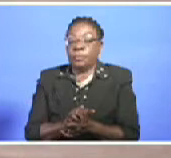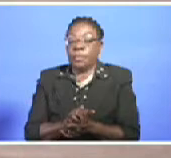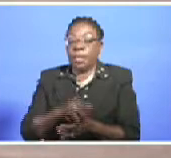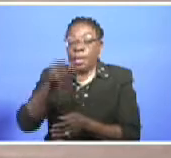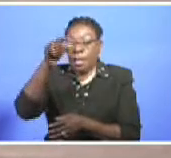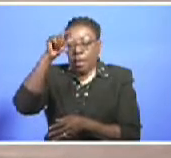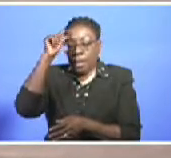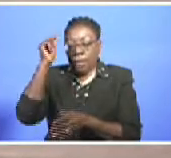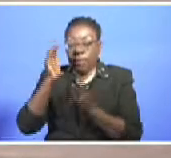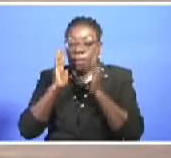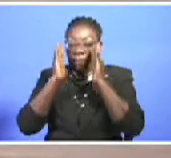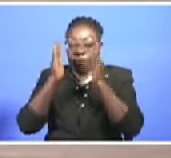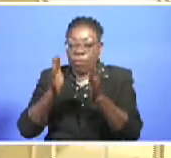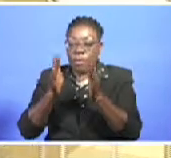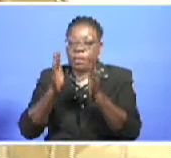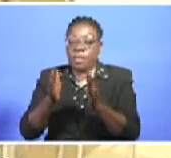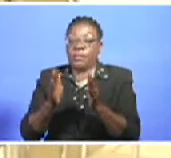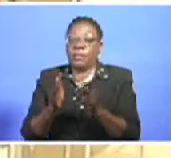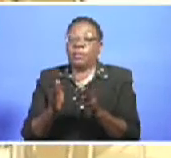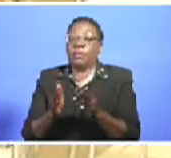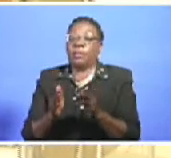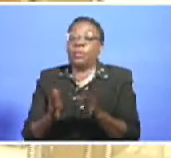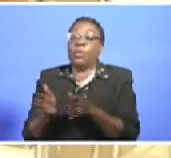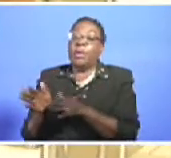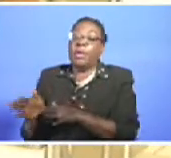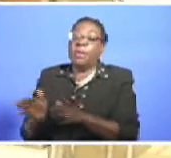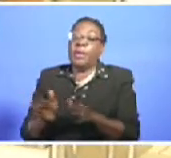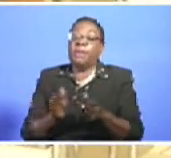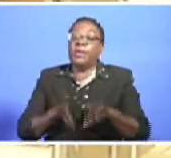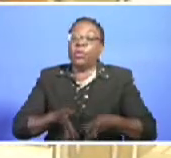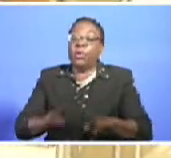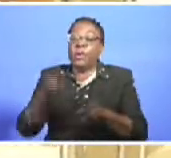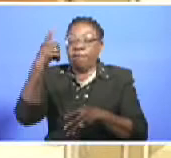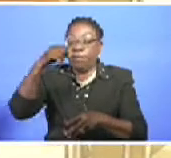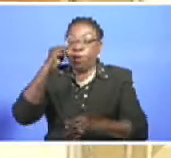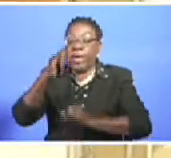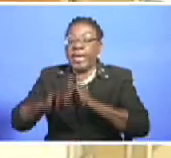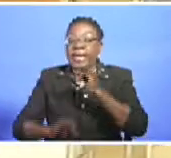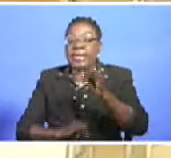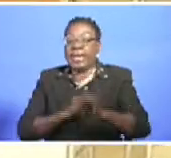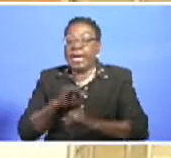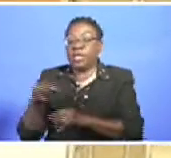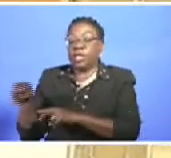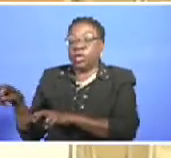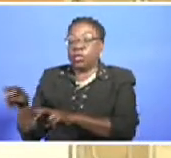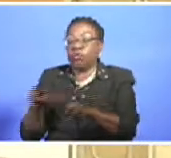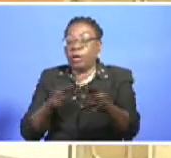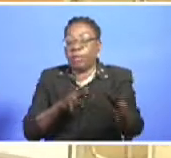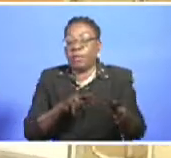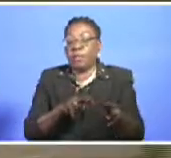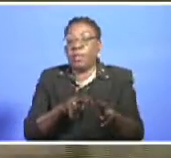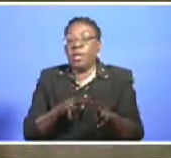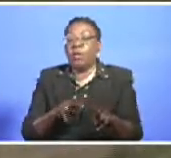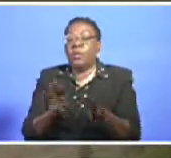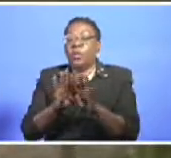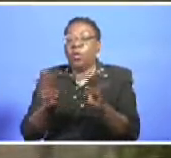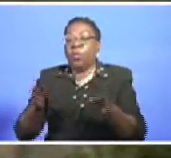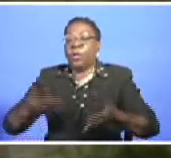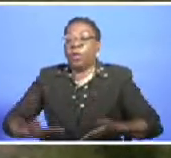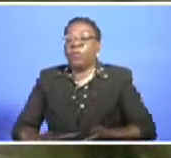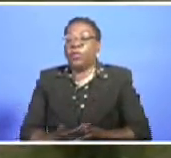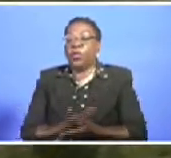Government's focus has been strategizing and paving the way for international travel ahead of yesterday's tourism reopening with new